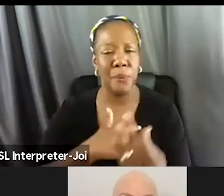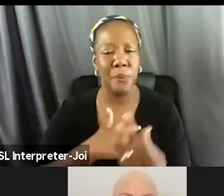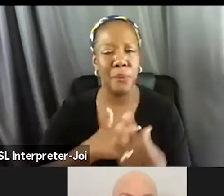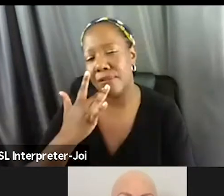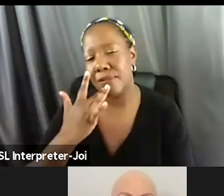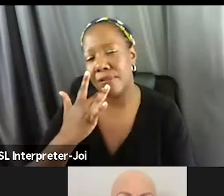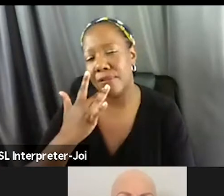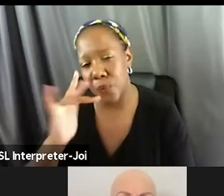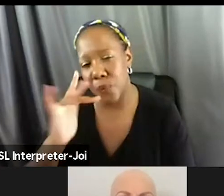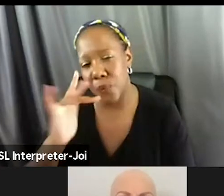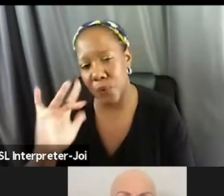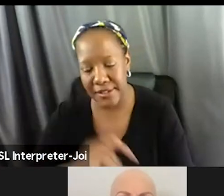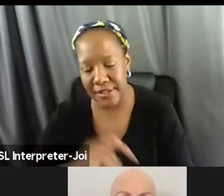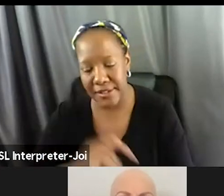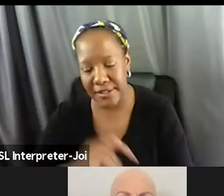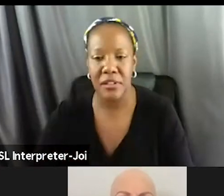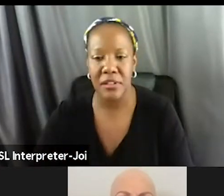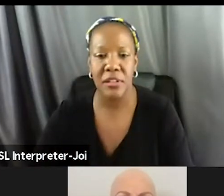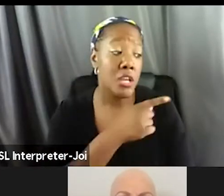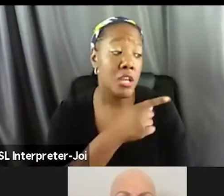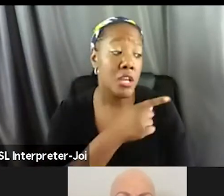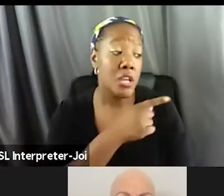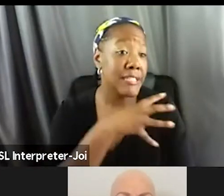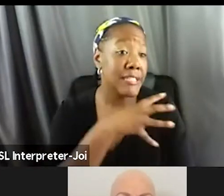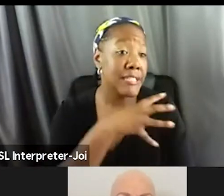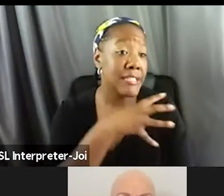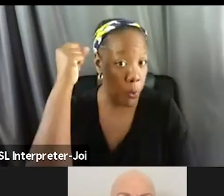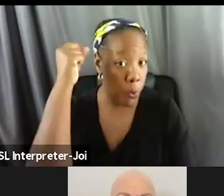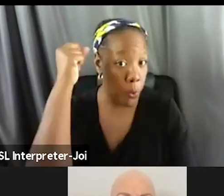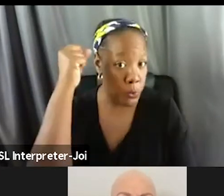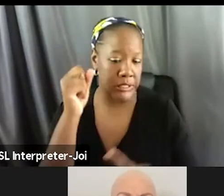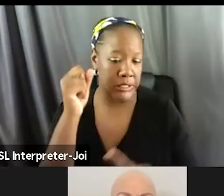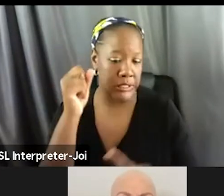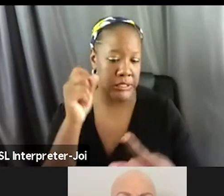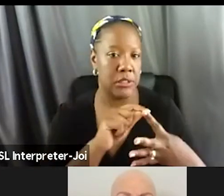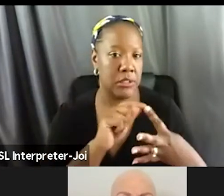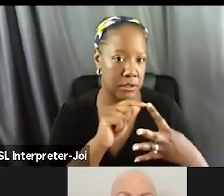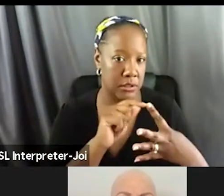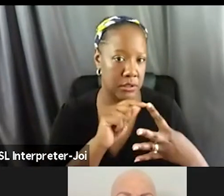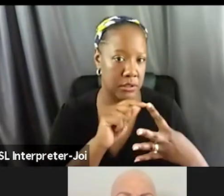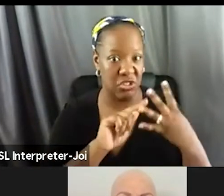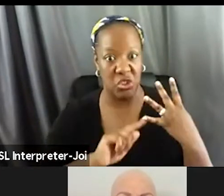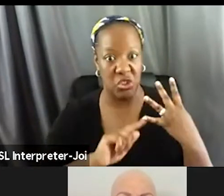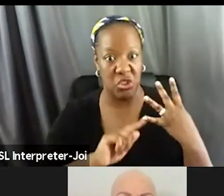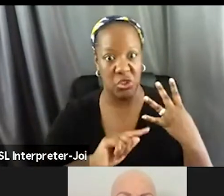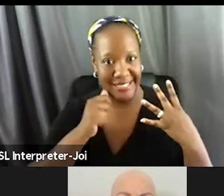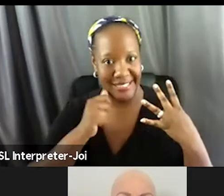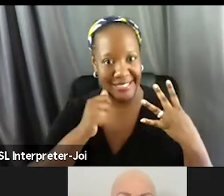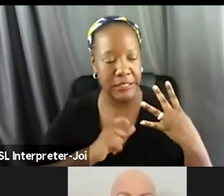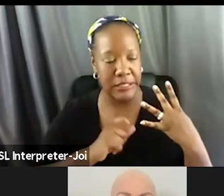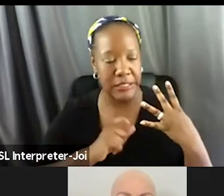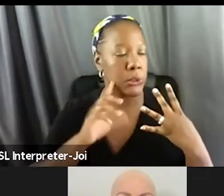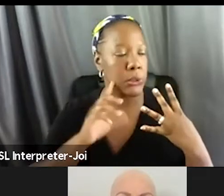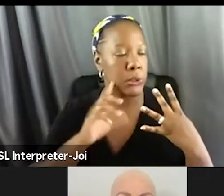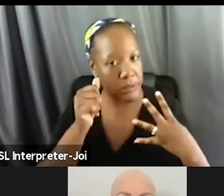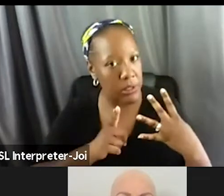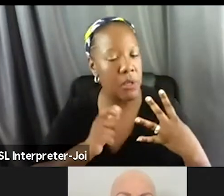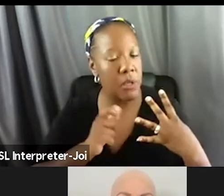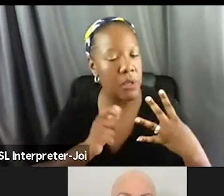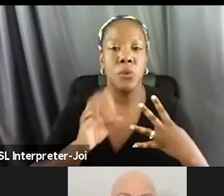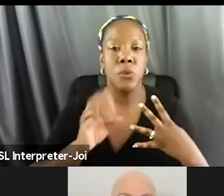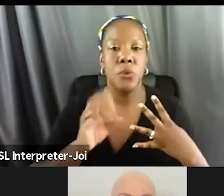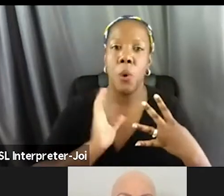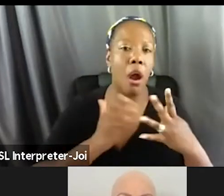another thing is, she's the oldest of 4. And so, our house and our life is very, very busy. And I